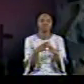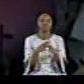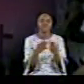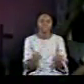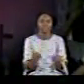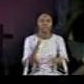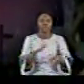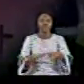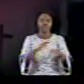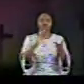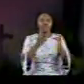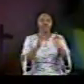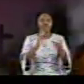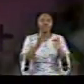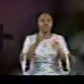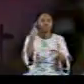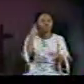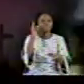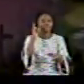testimonies.